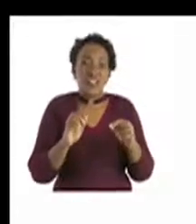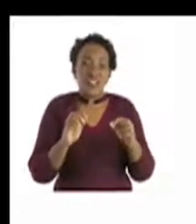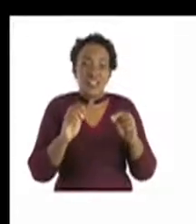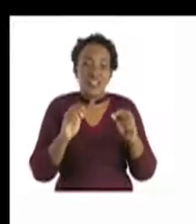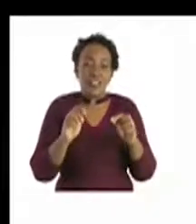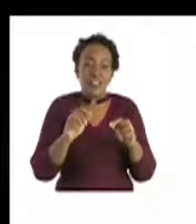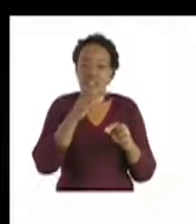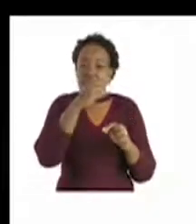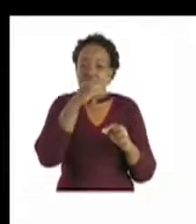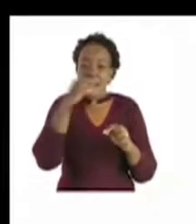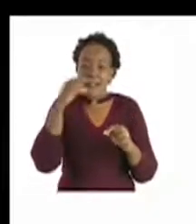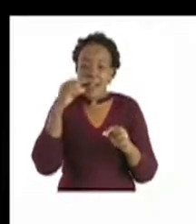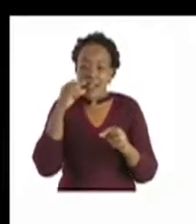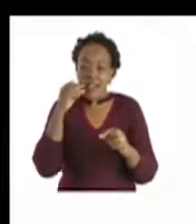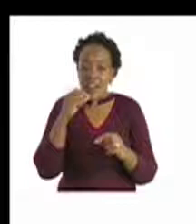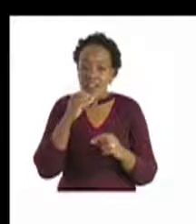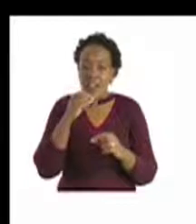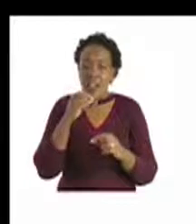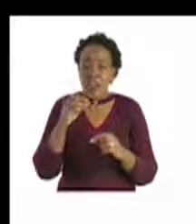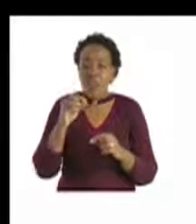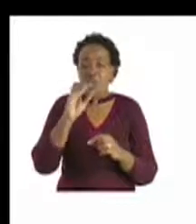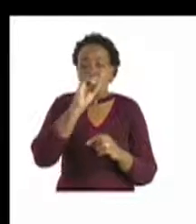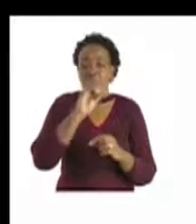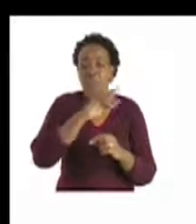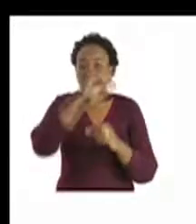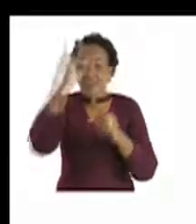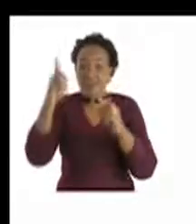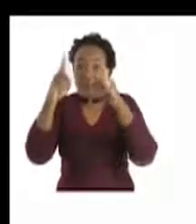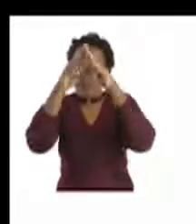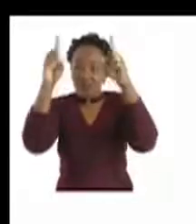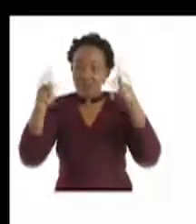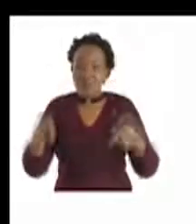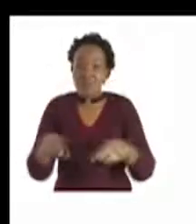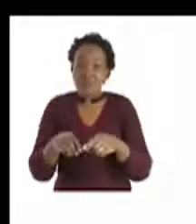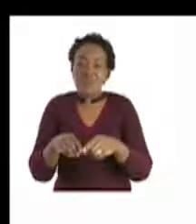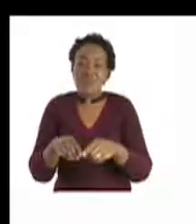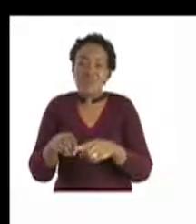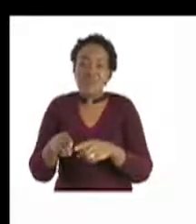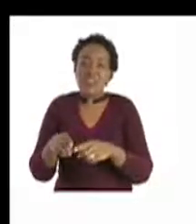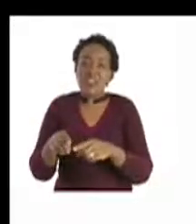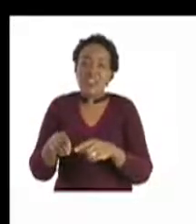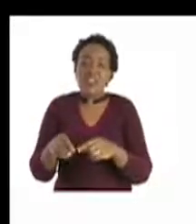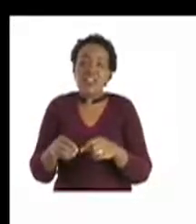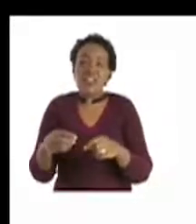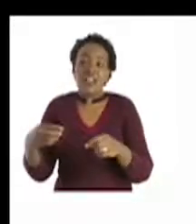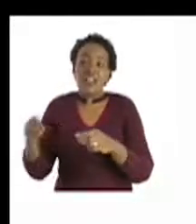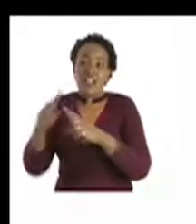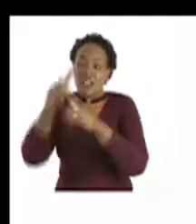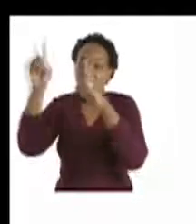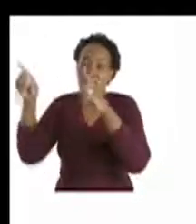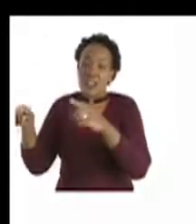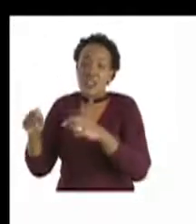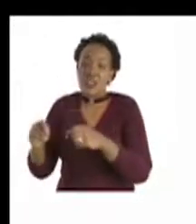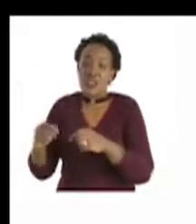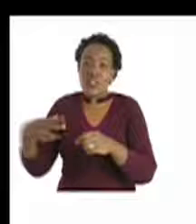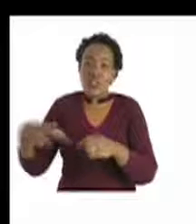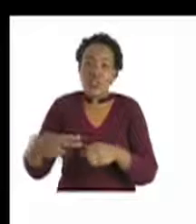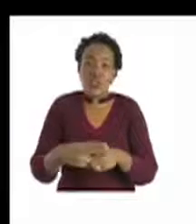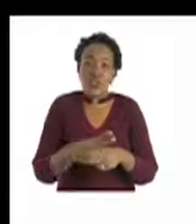Write the name of the shape, cut out the correct shape and stick